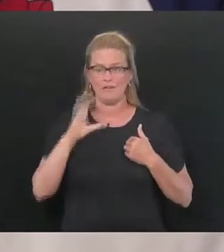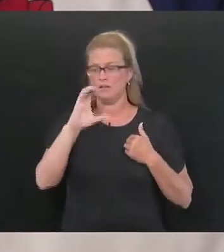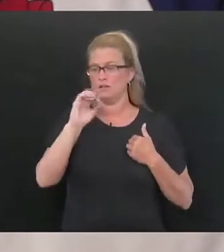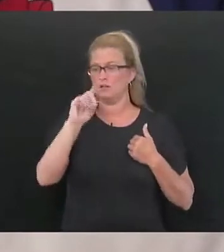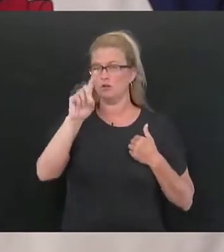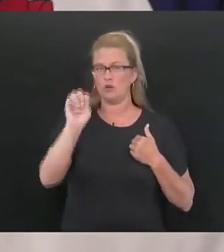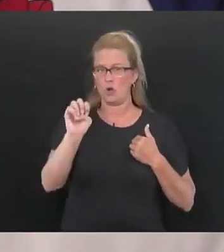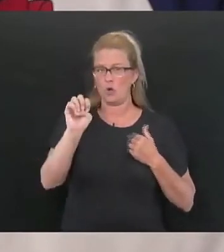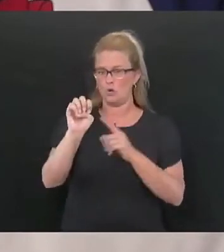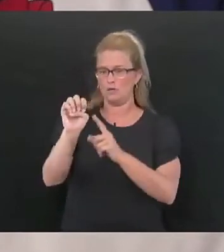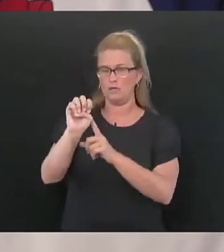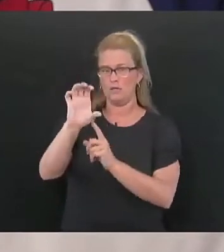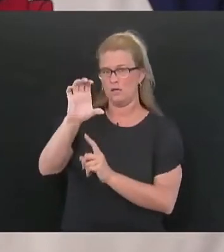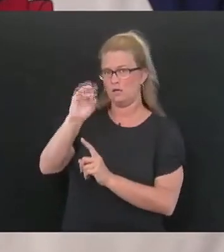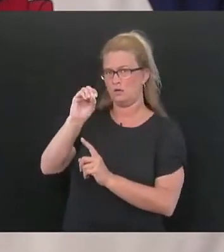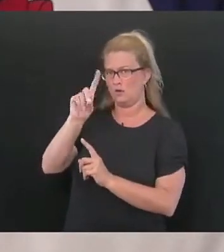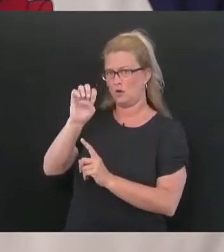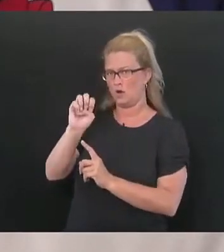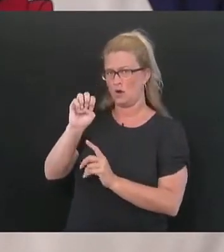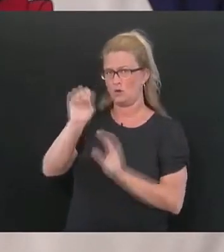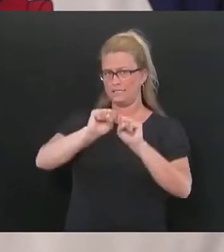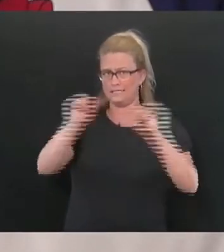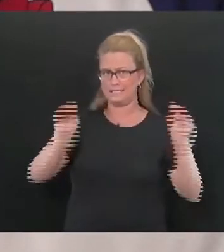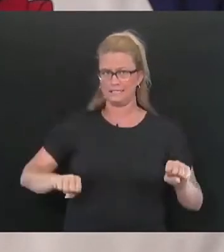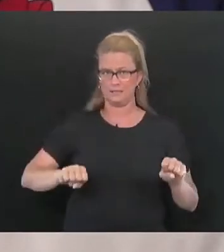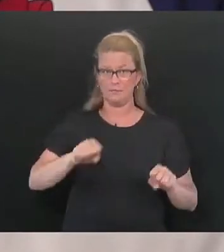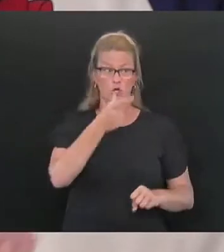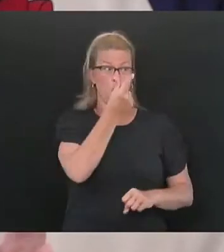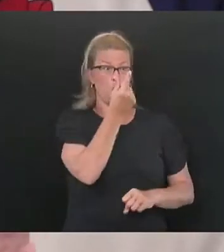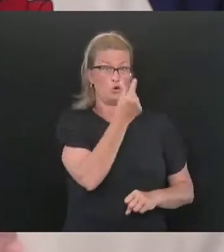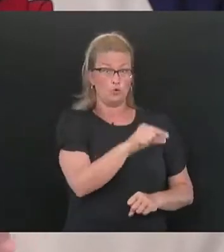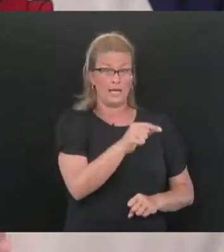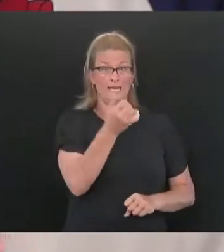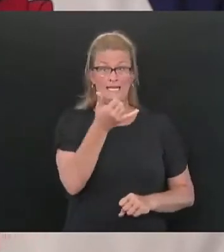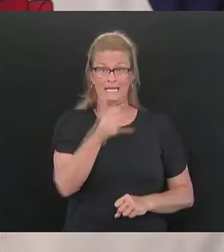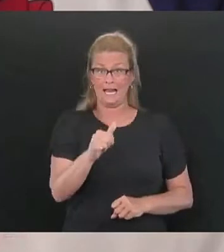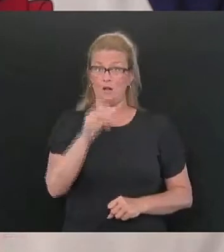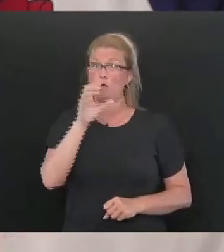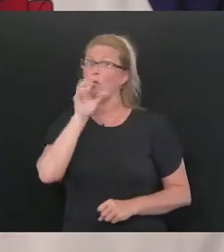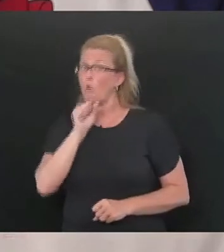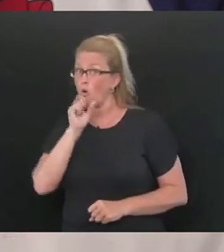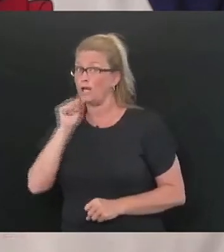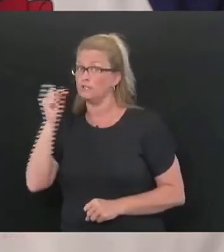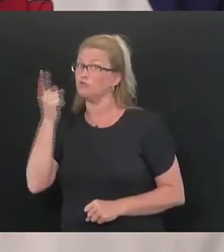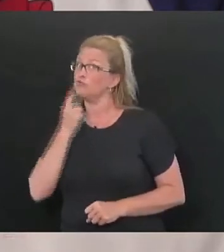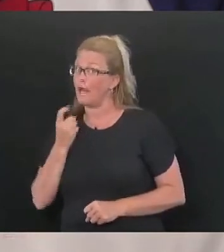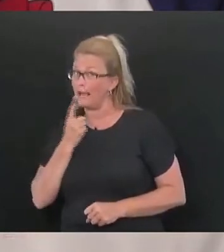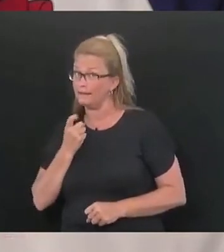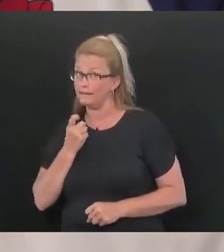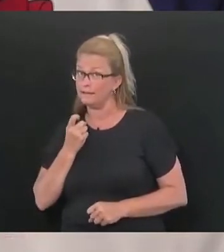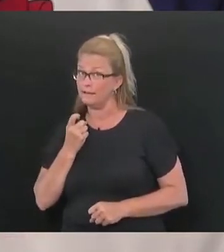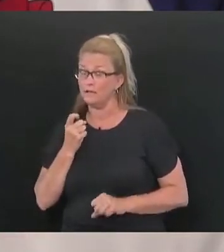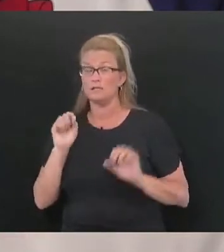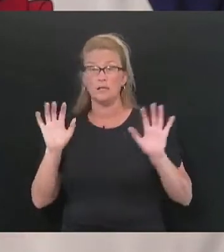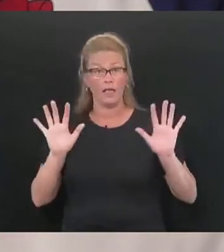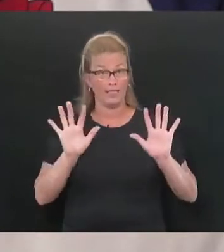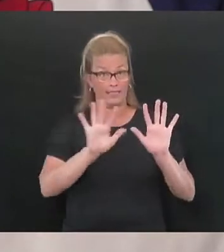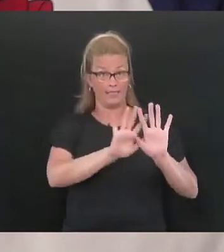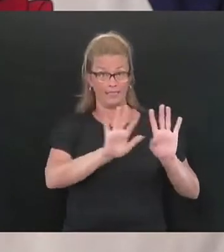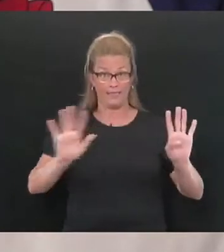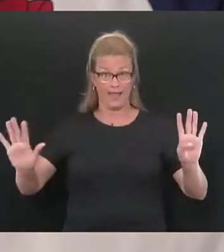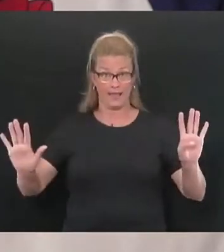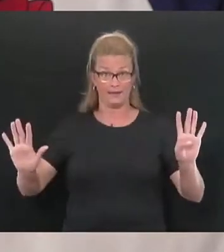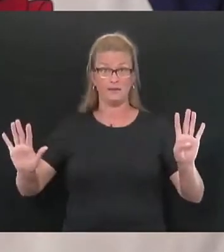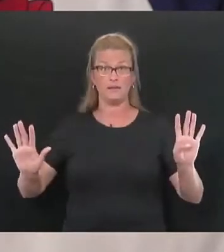system, a code that will be green, yellow, orange, and red. And from that, what we will do is